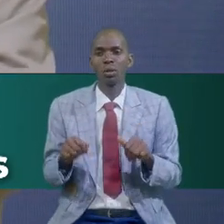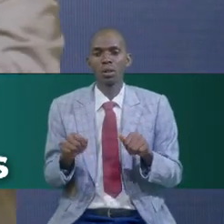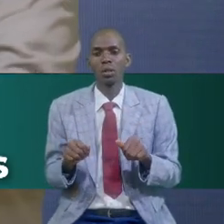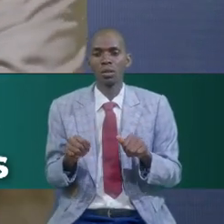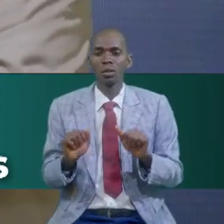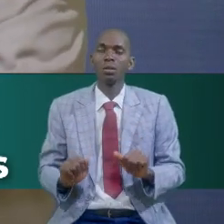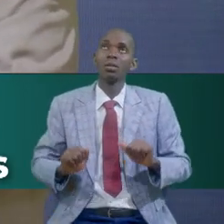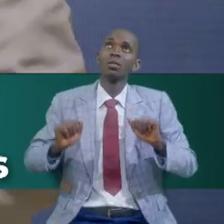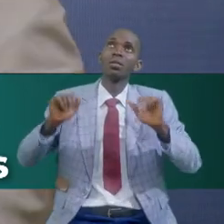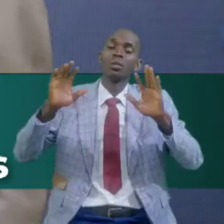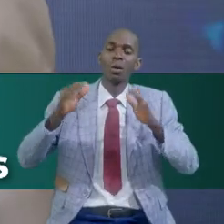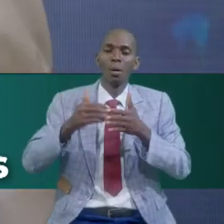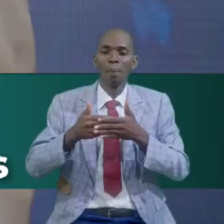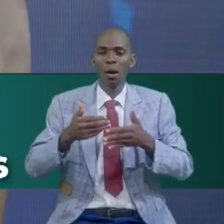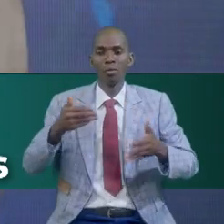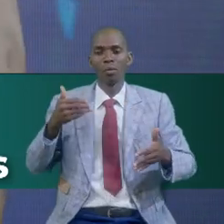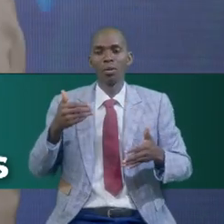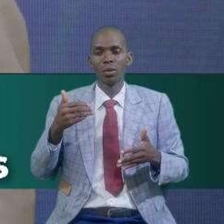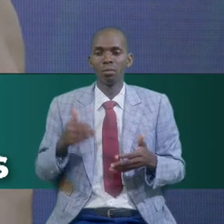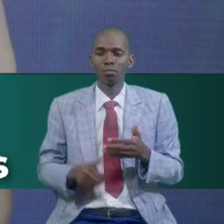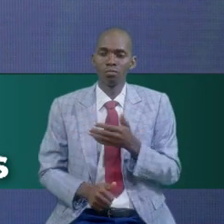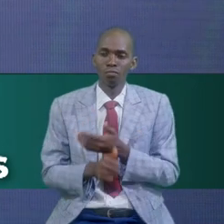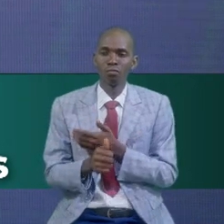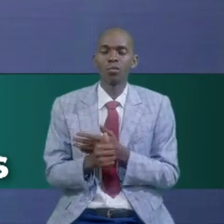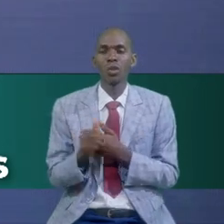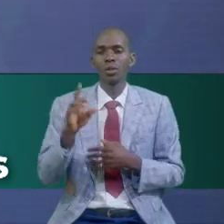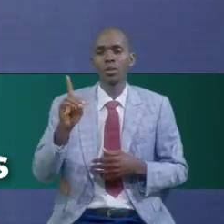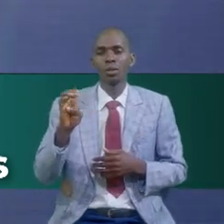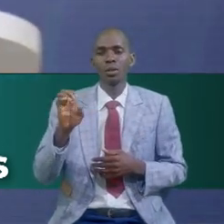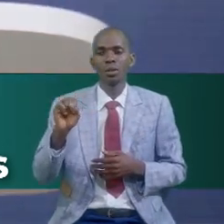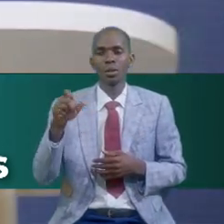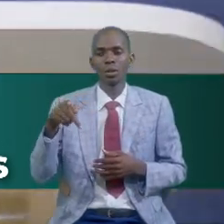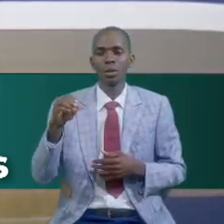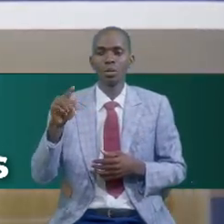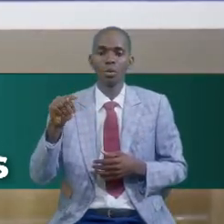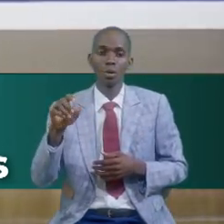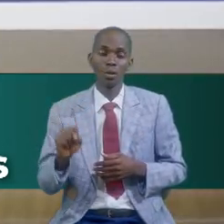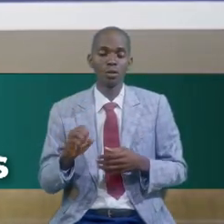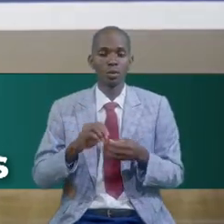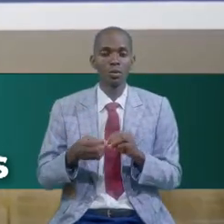dedication before notorious despots. Number three,